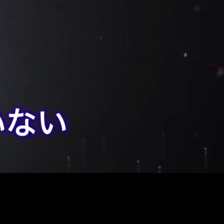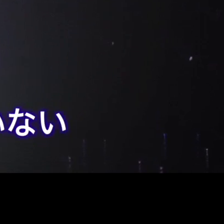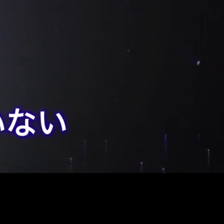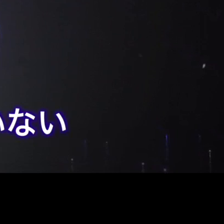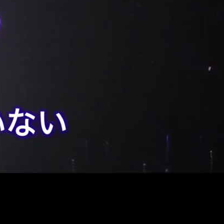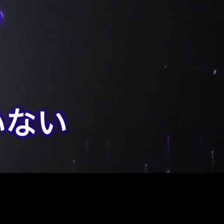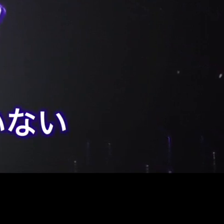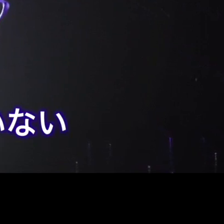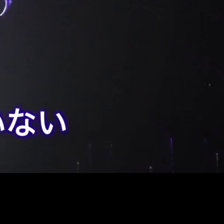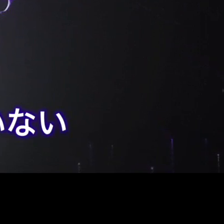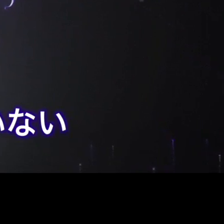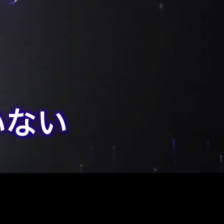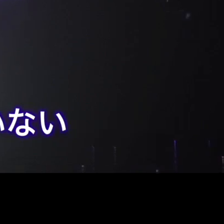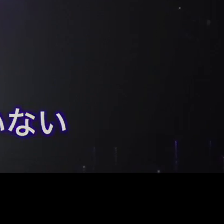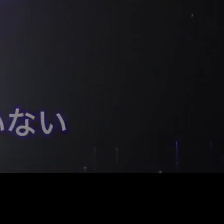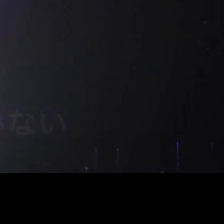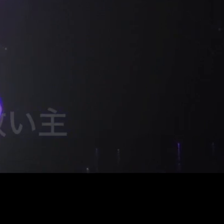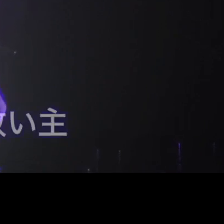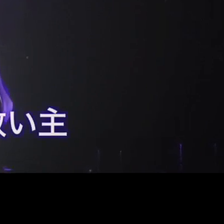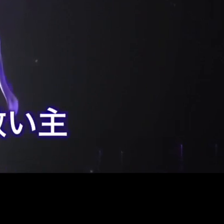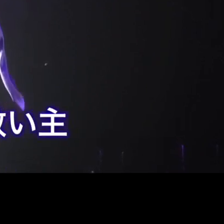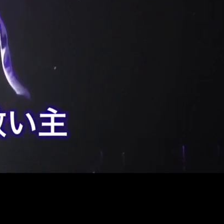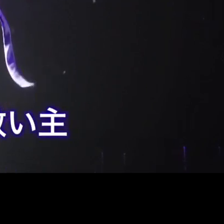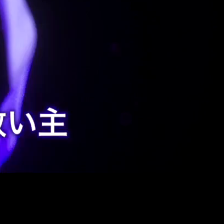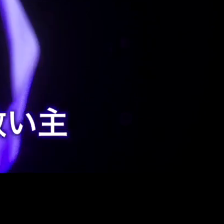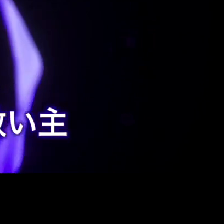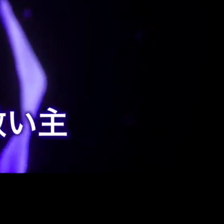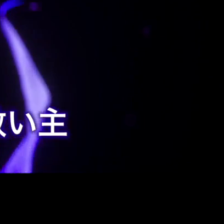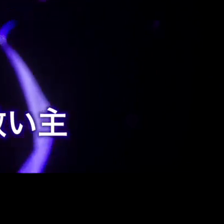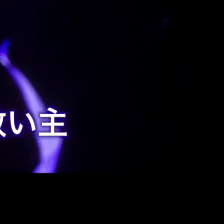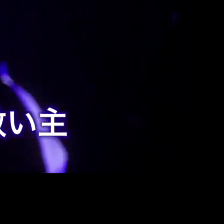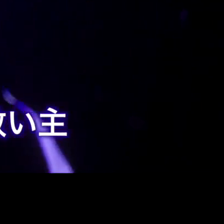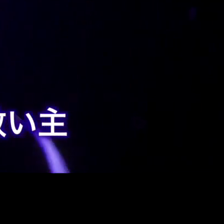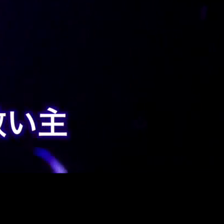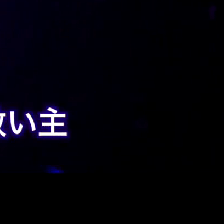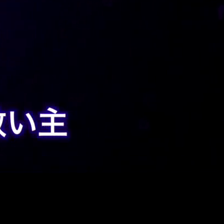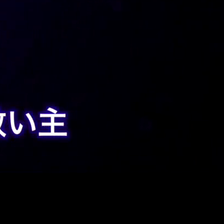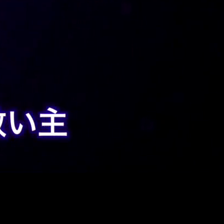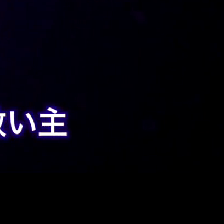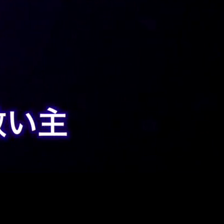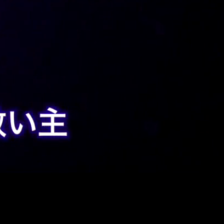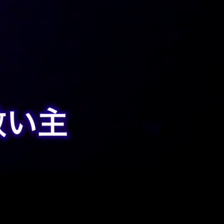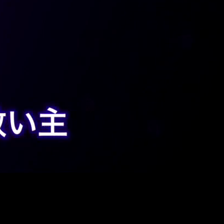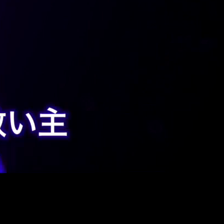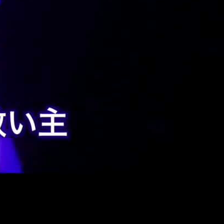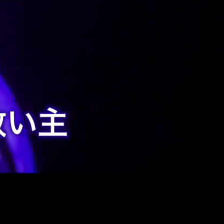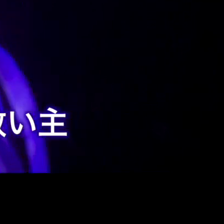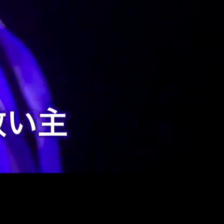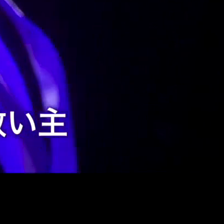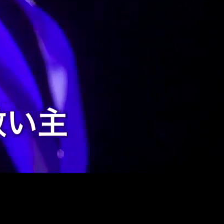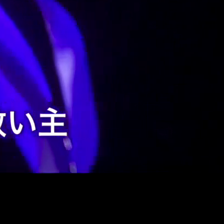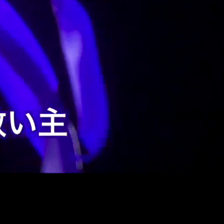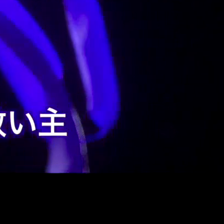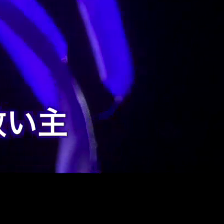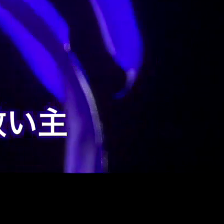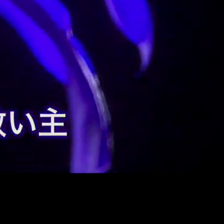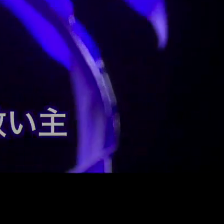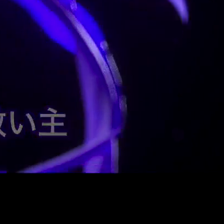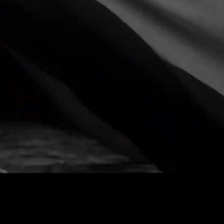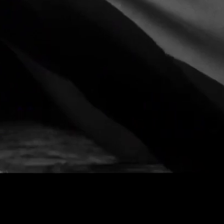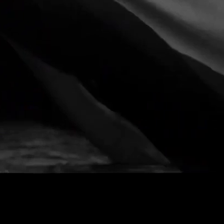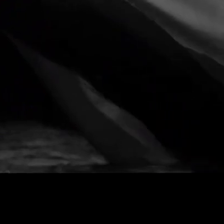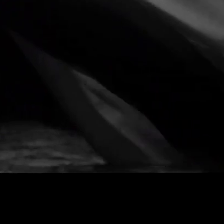is no other king like him. He is our God, our glory, our victorious